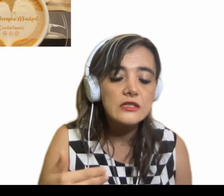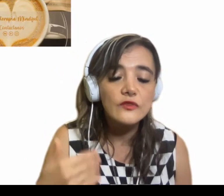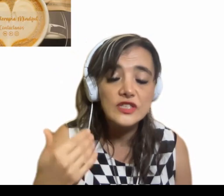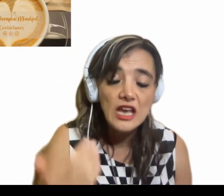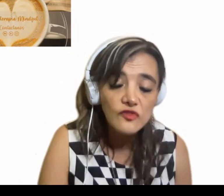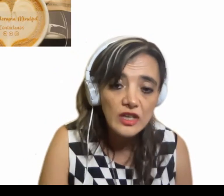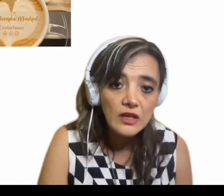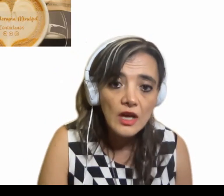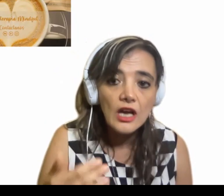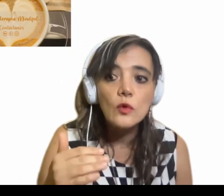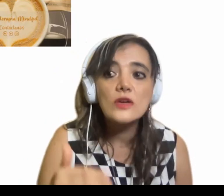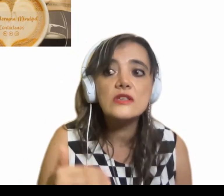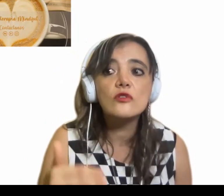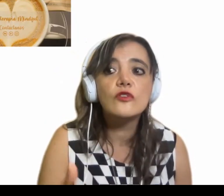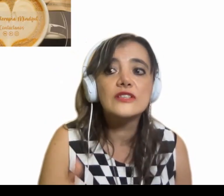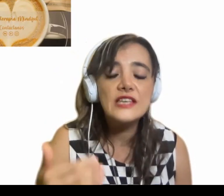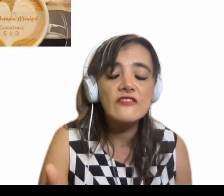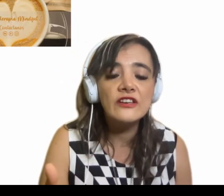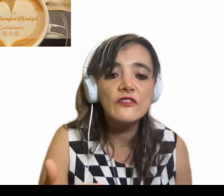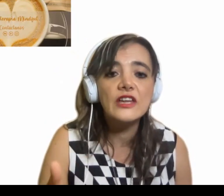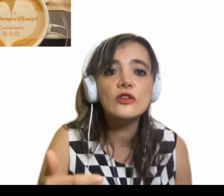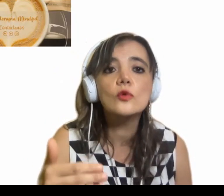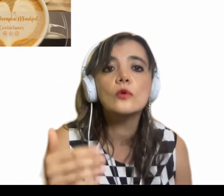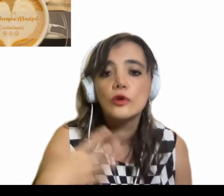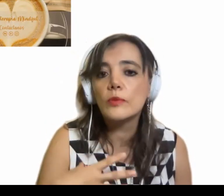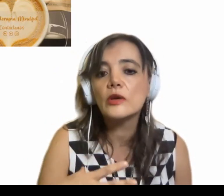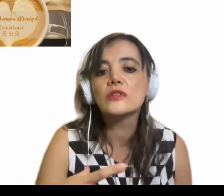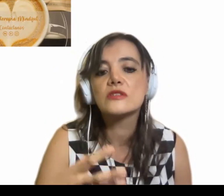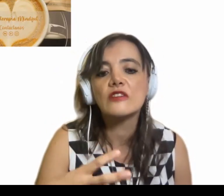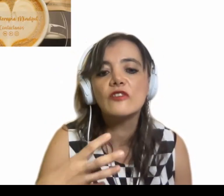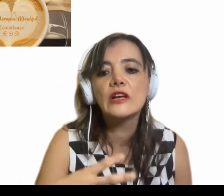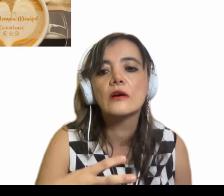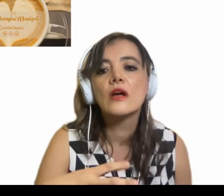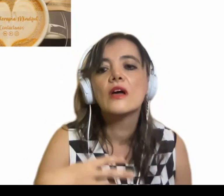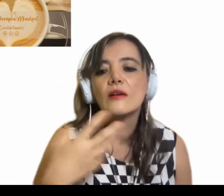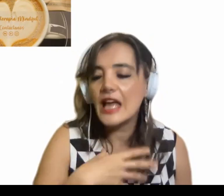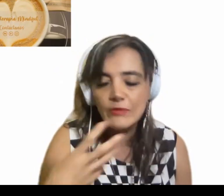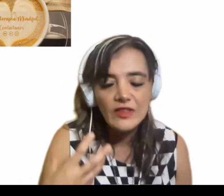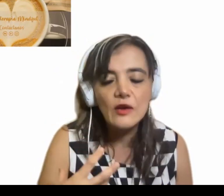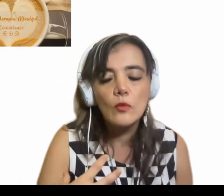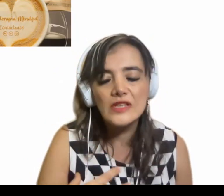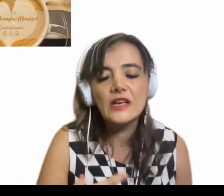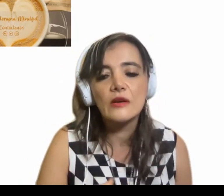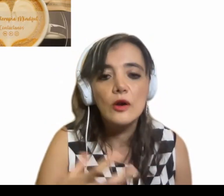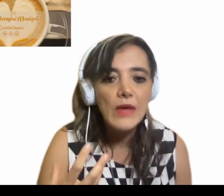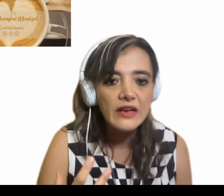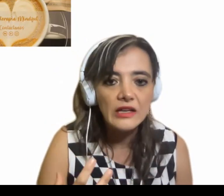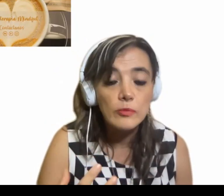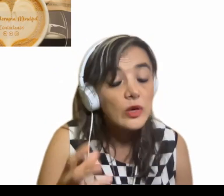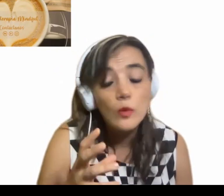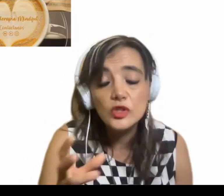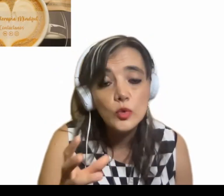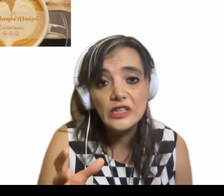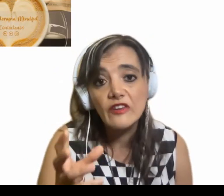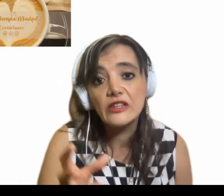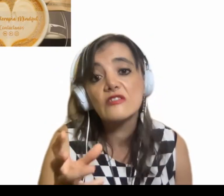regain a sense of safety. And once that you feel safe enough, then you your body will start feeling everything once again automatically,